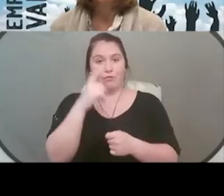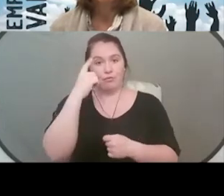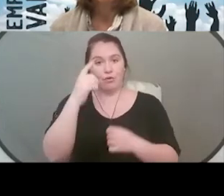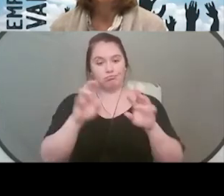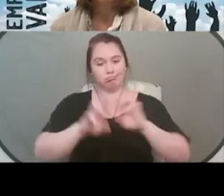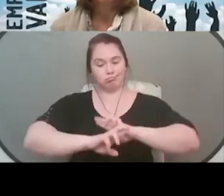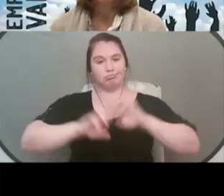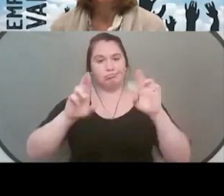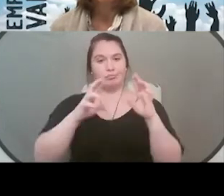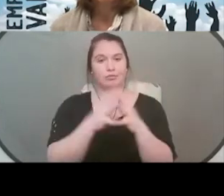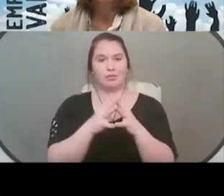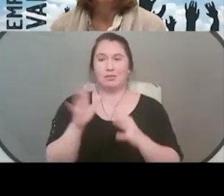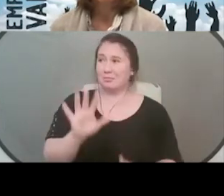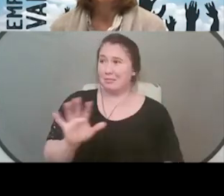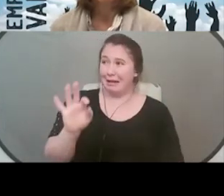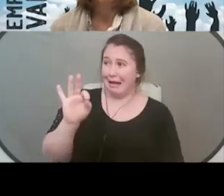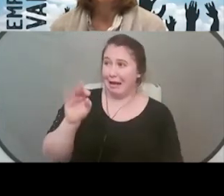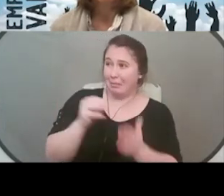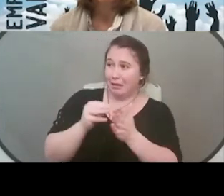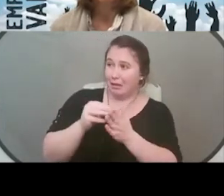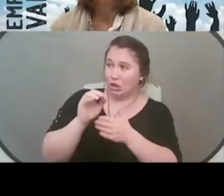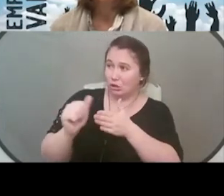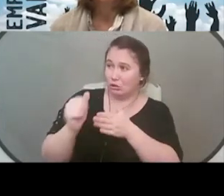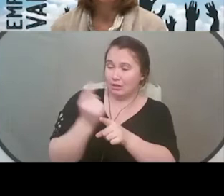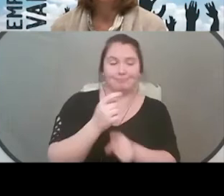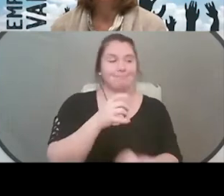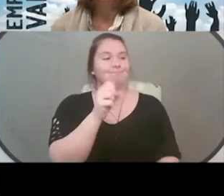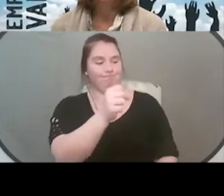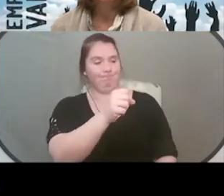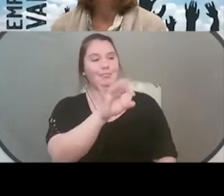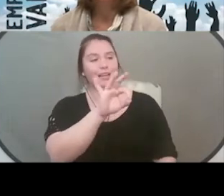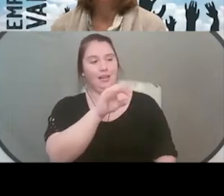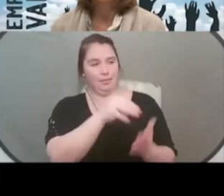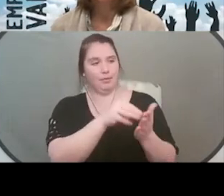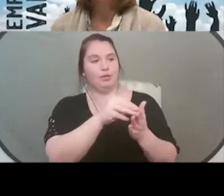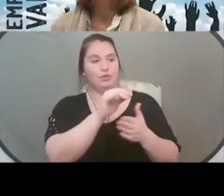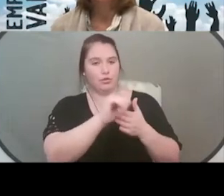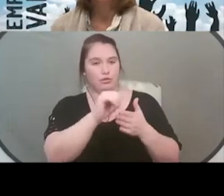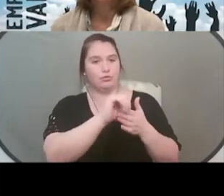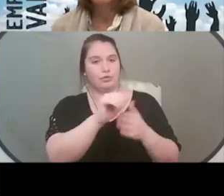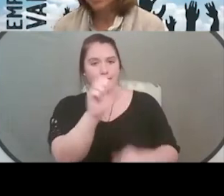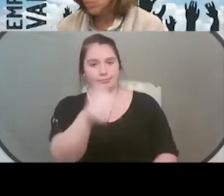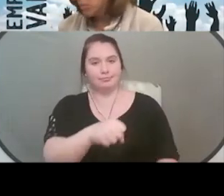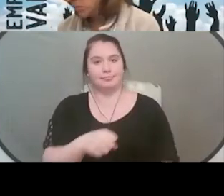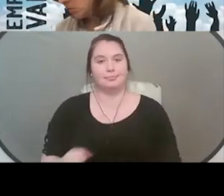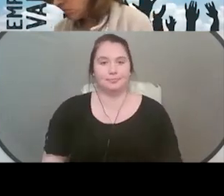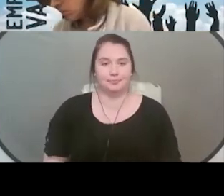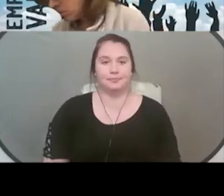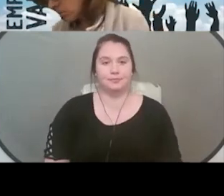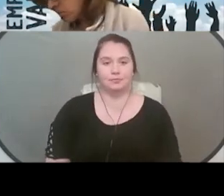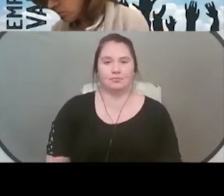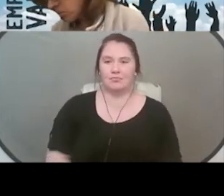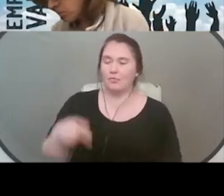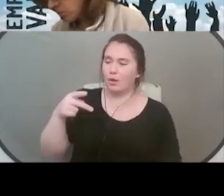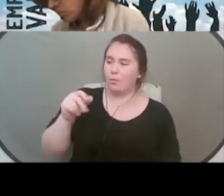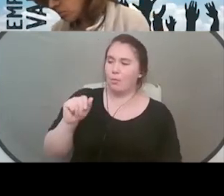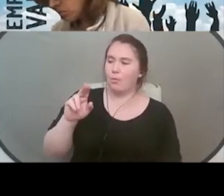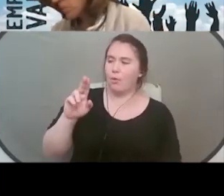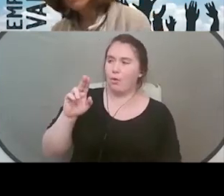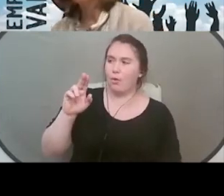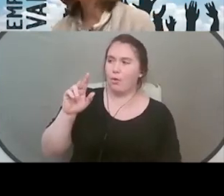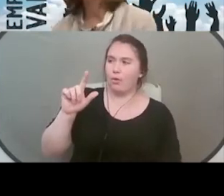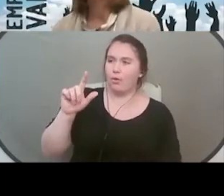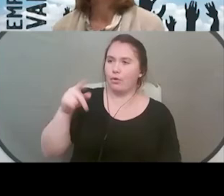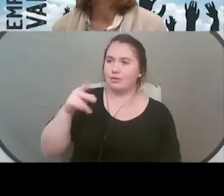$9 million, wasn't it? I think I read. Yes, sir. $9 million. Mm-hmm. Yeah. Is the Paul Tyson field